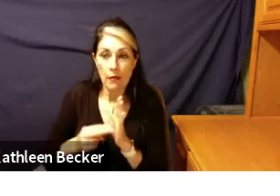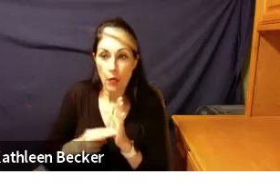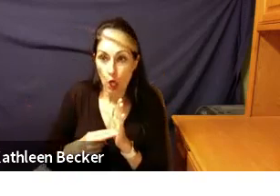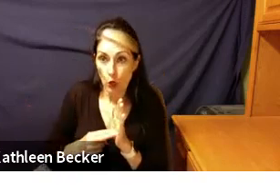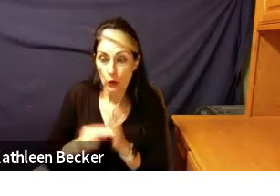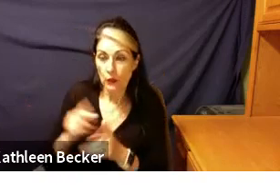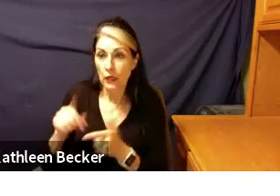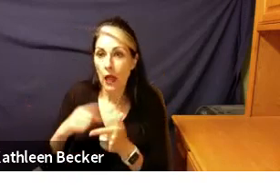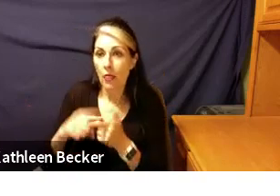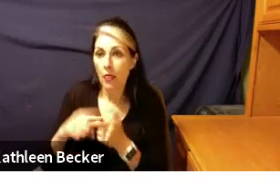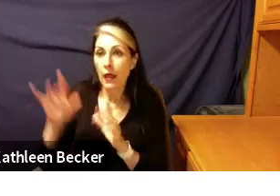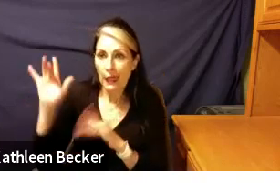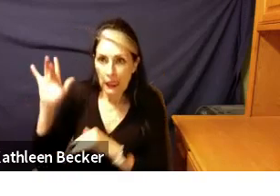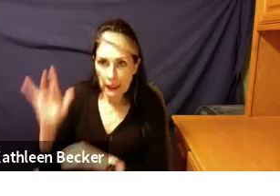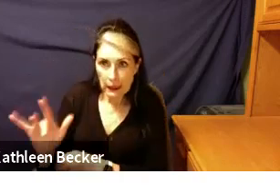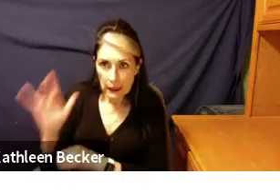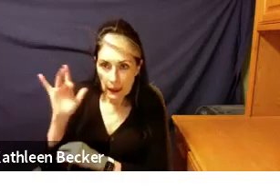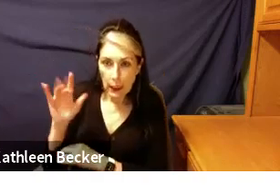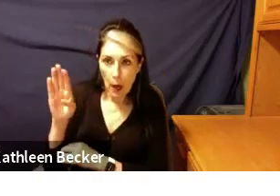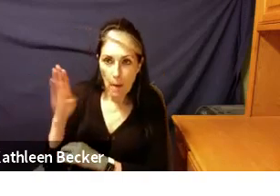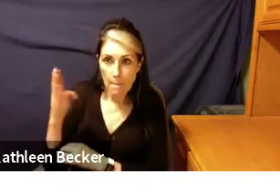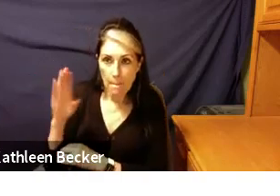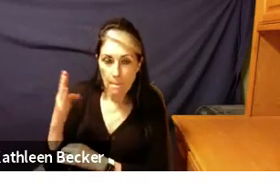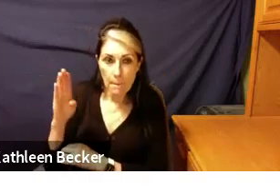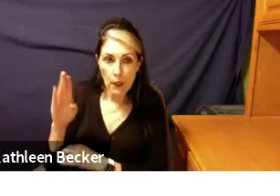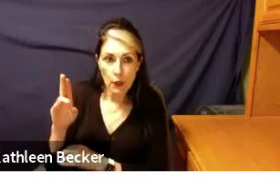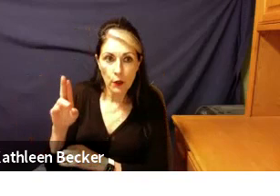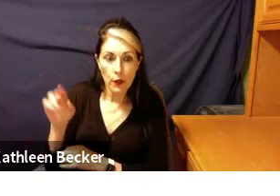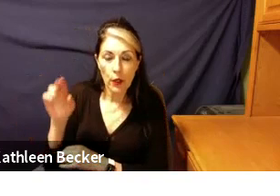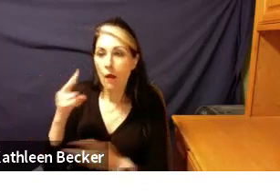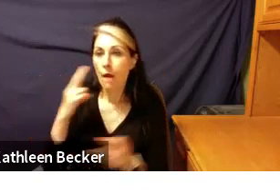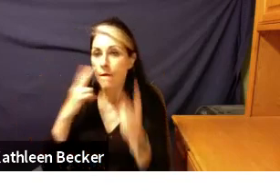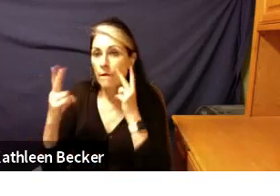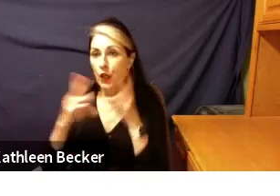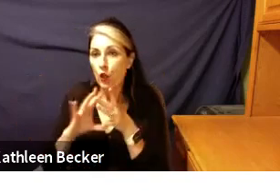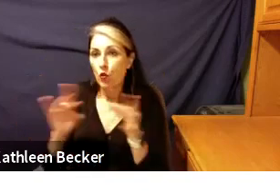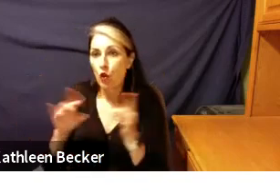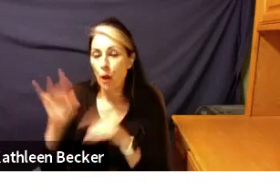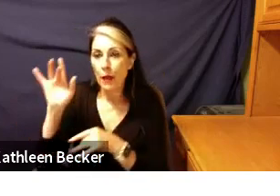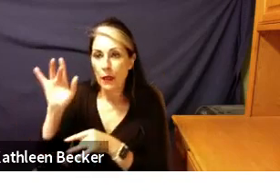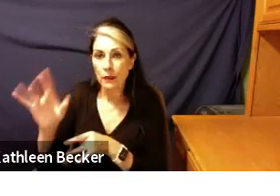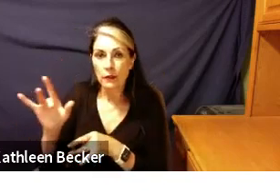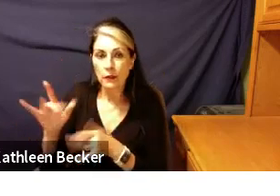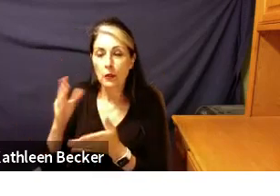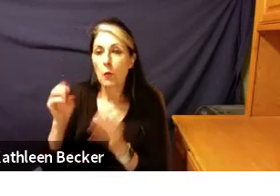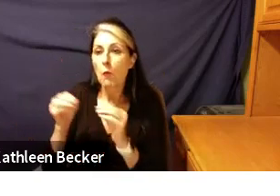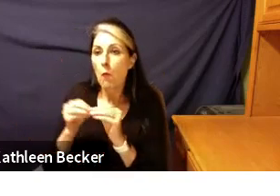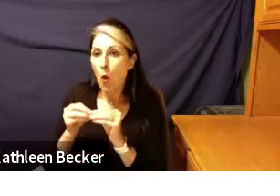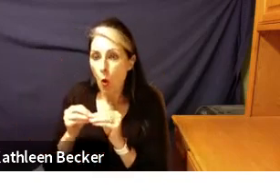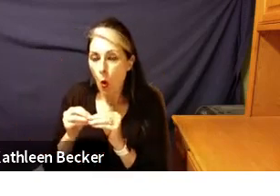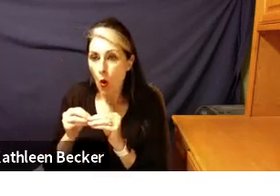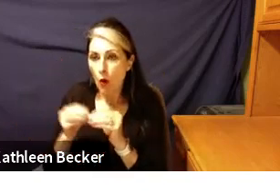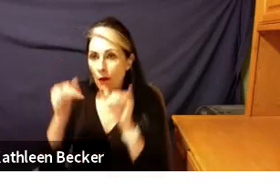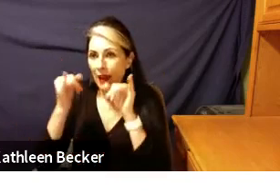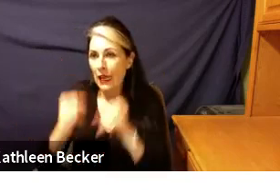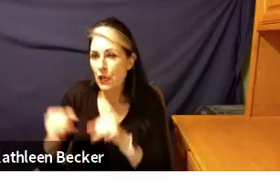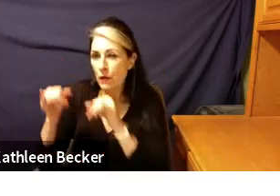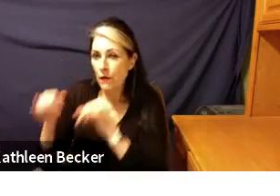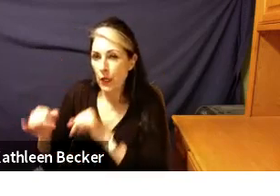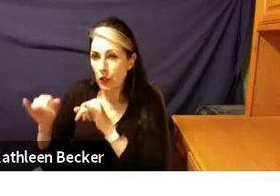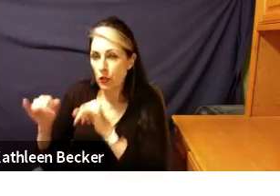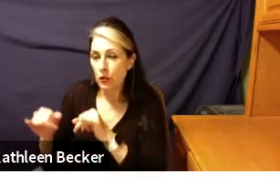And they're going to click the blue View Comments button to get some more individualized